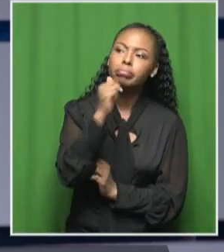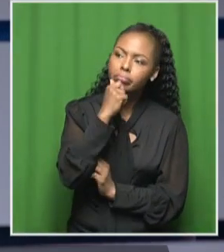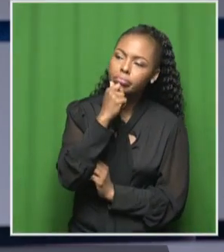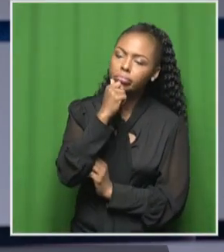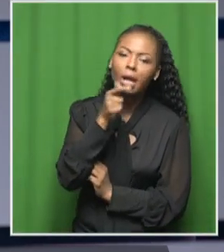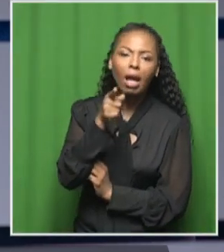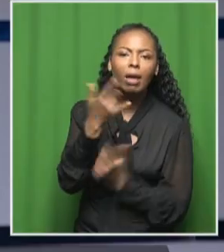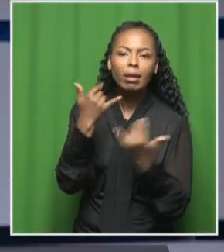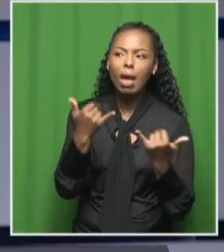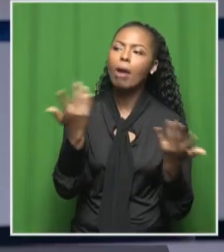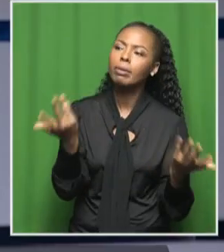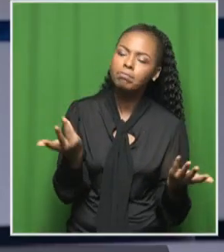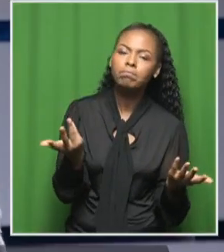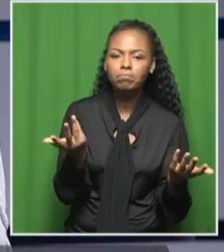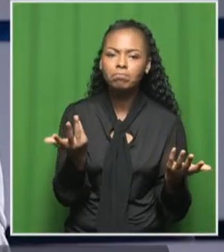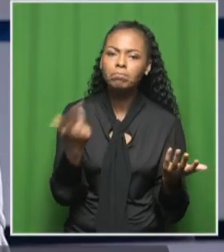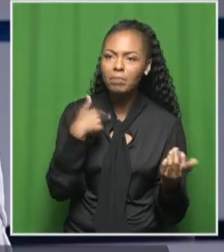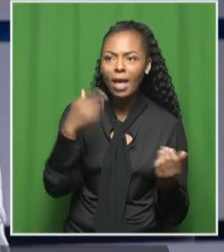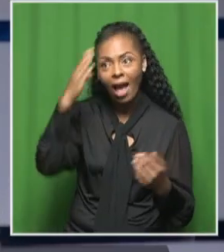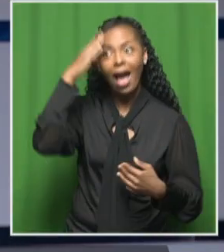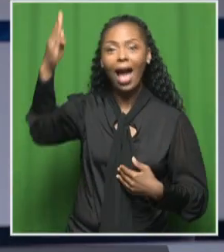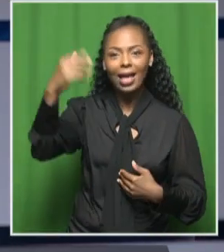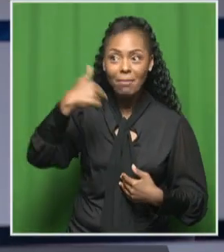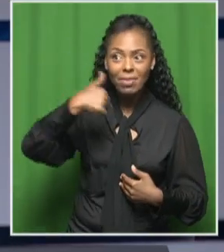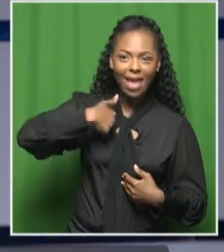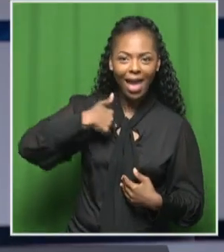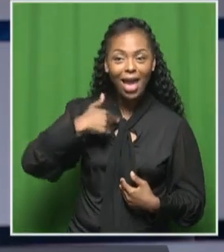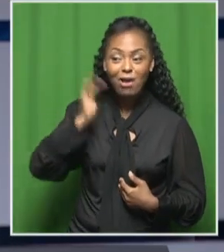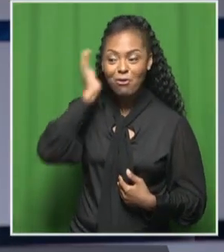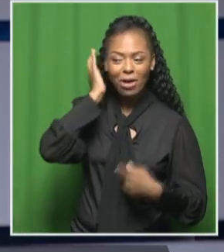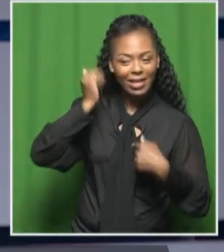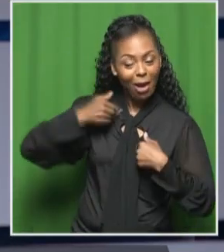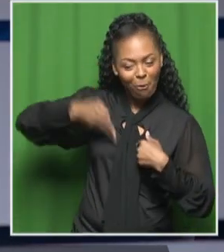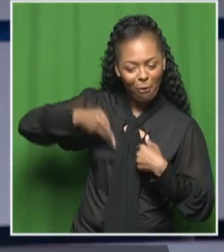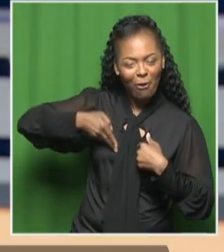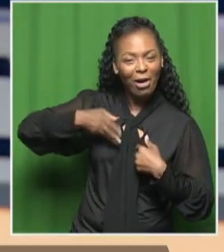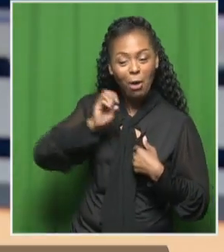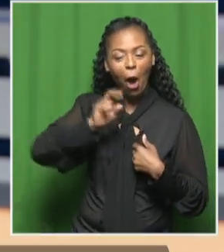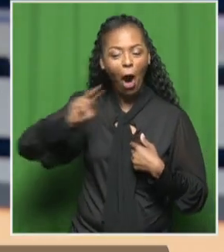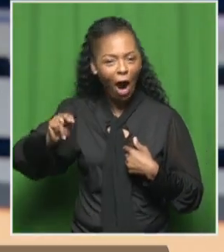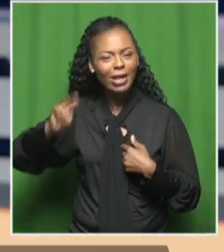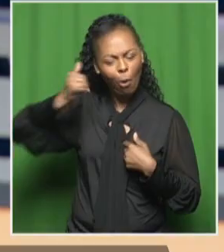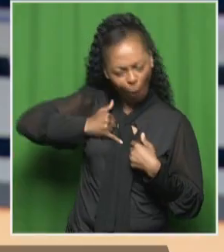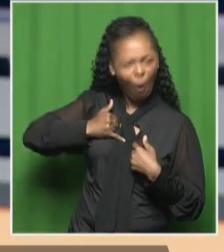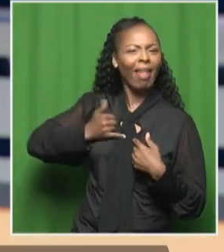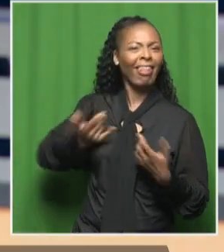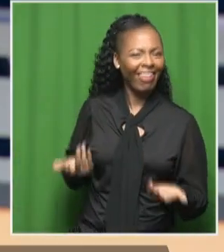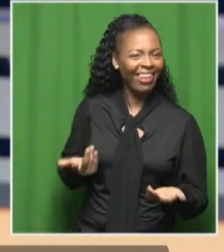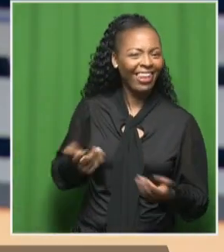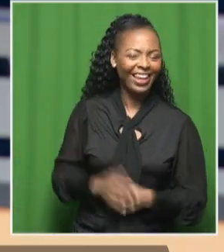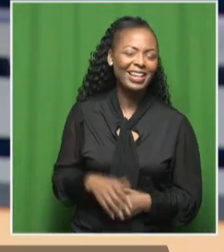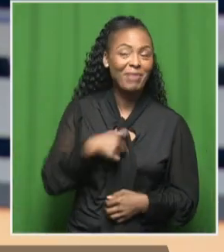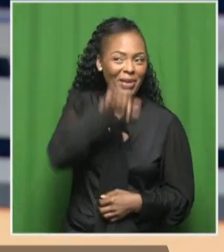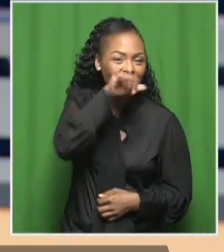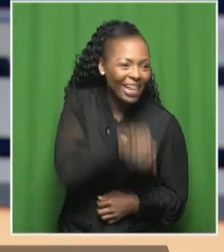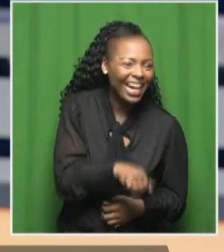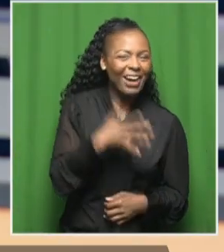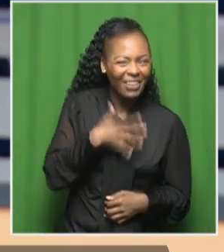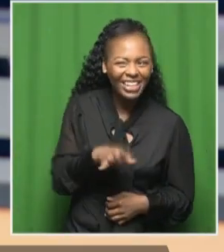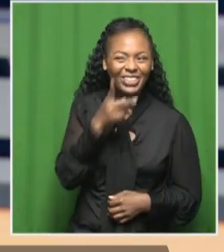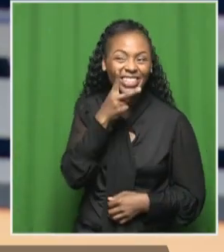was like, hello, I'm here. My phone is on. Call me. I love that, and I'd love to see who's going to call you,